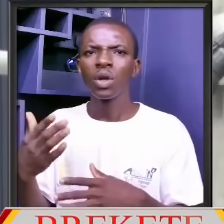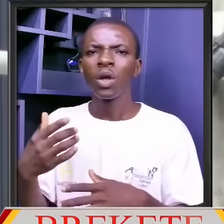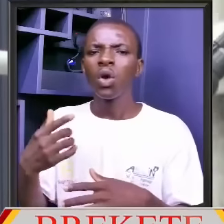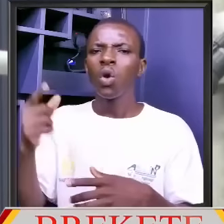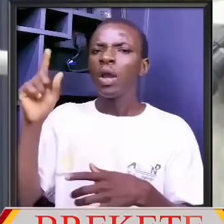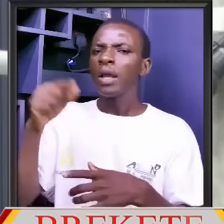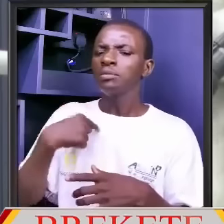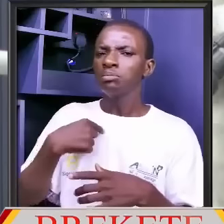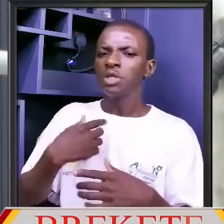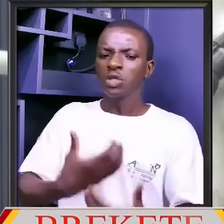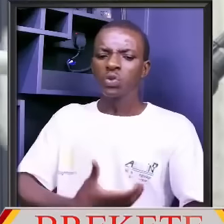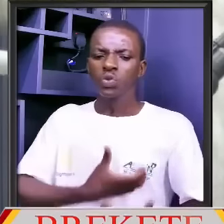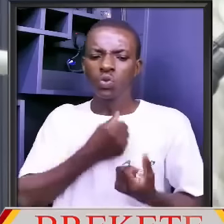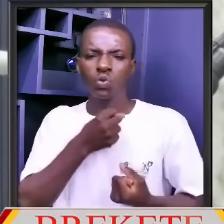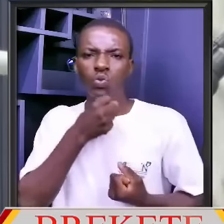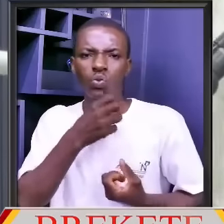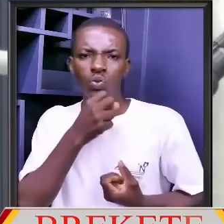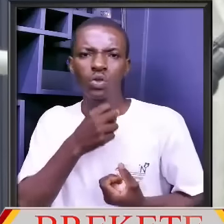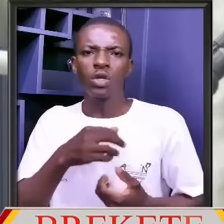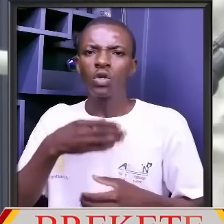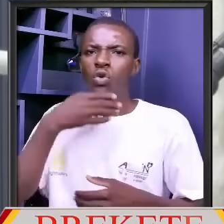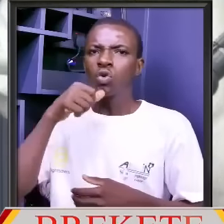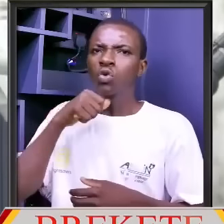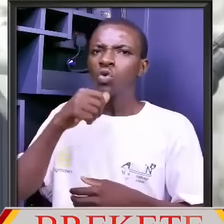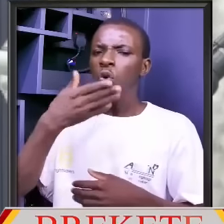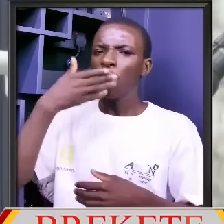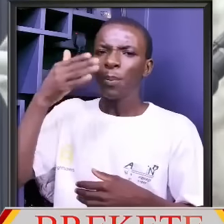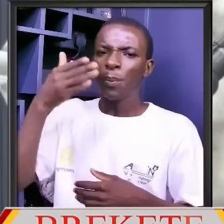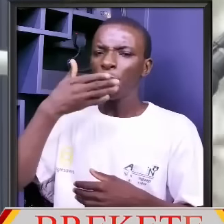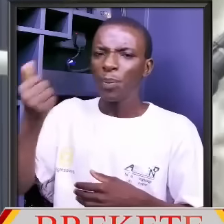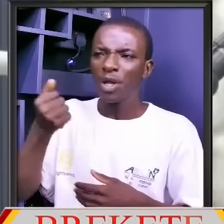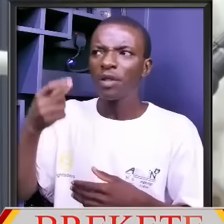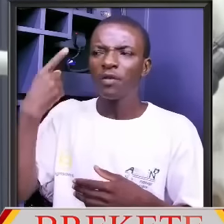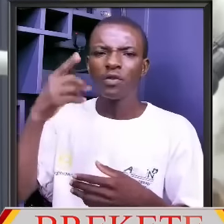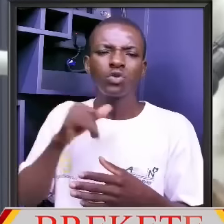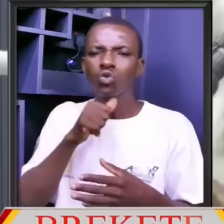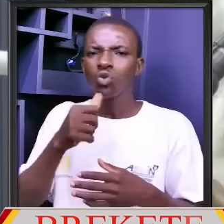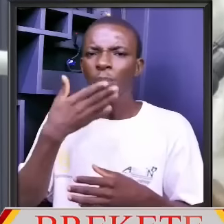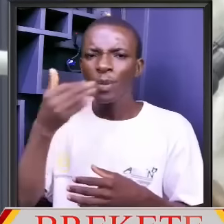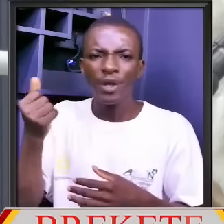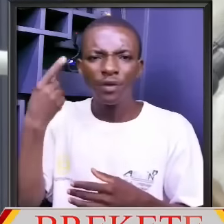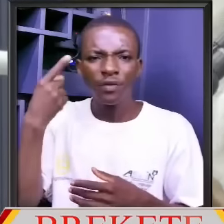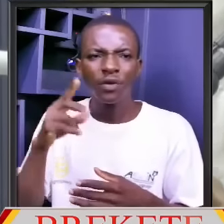Unless no be this breast you suck, it no go better for you. It no go.